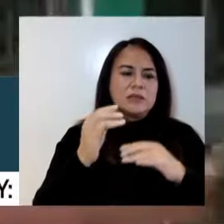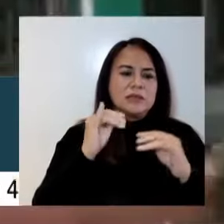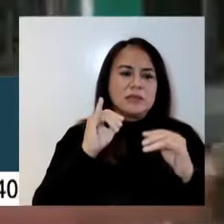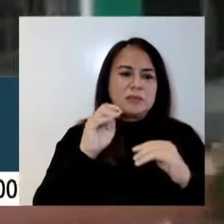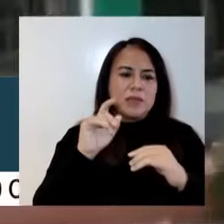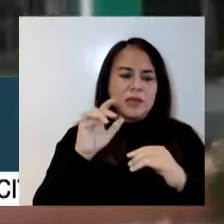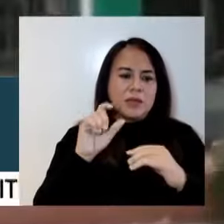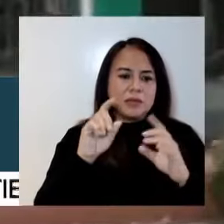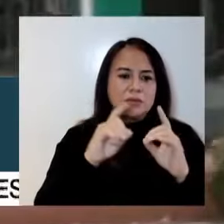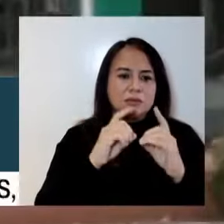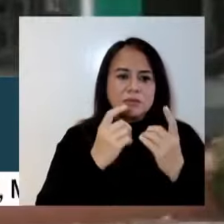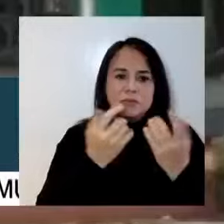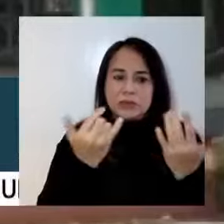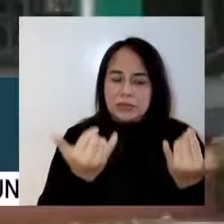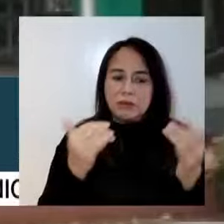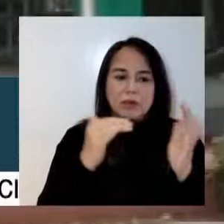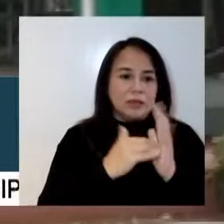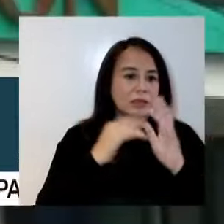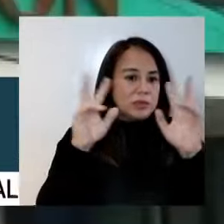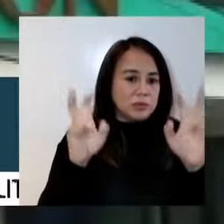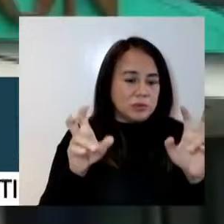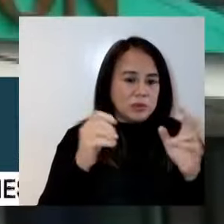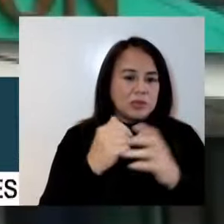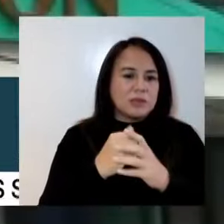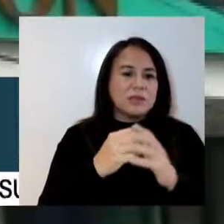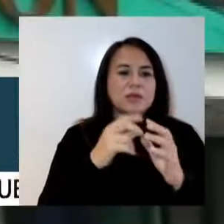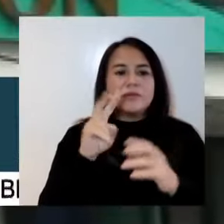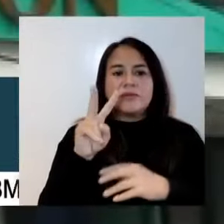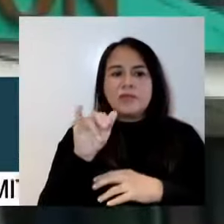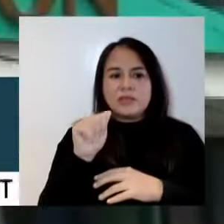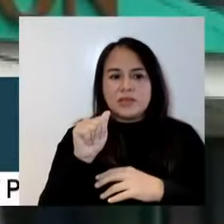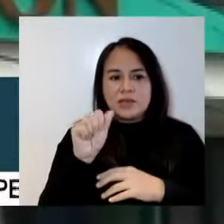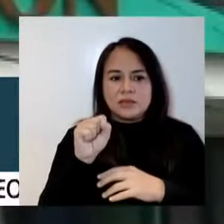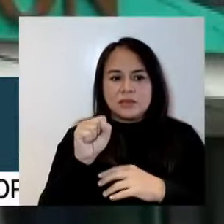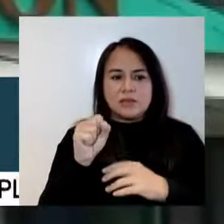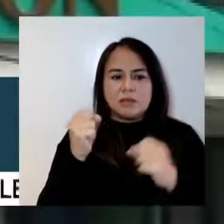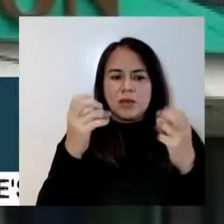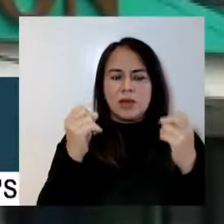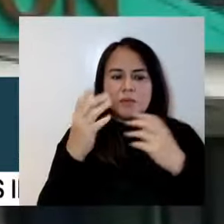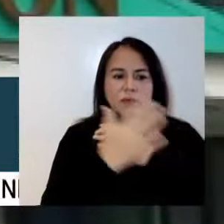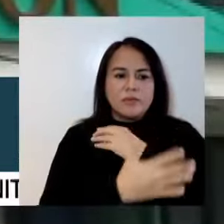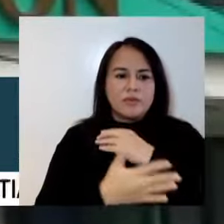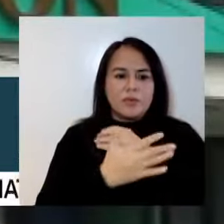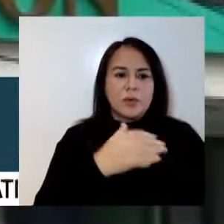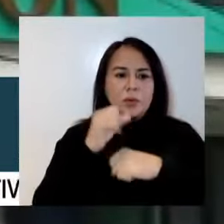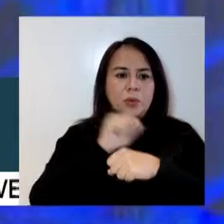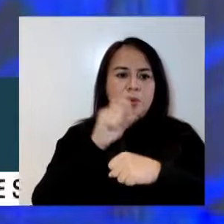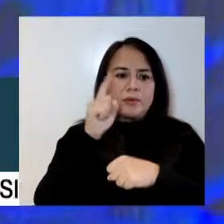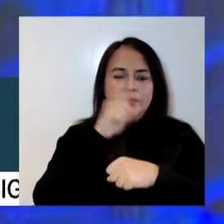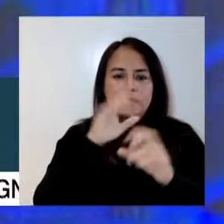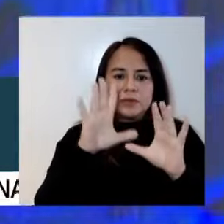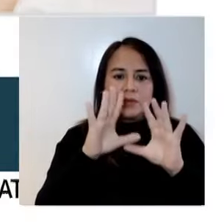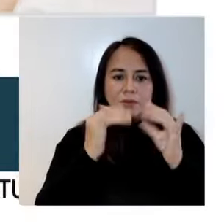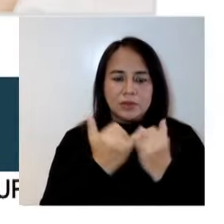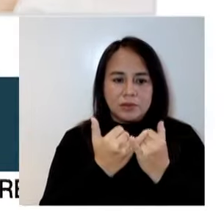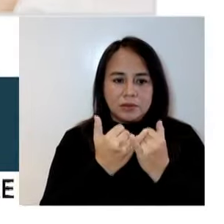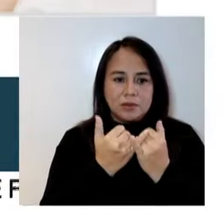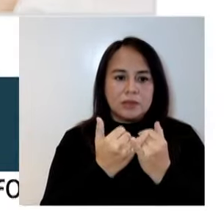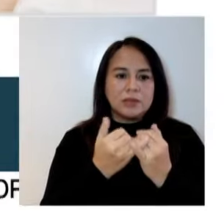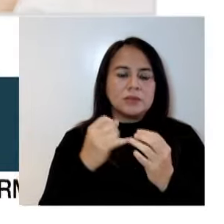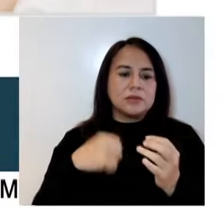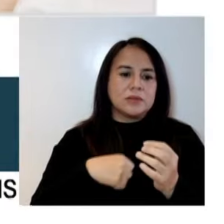under fire yet again after visas were issued to hundreds of foreigners employed in fake companies. Senator